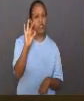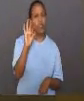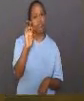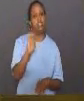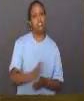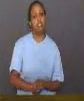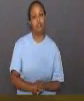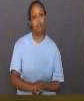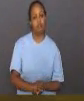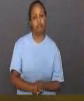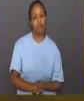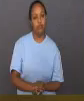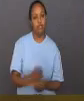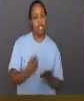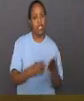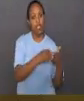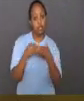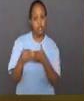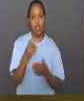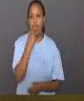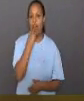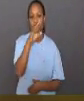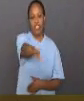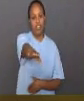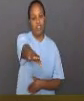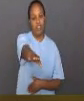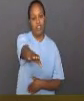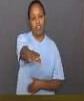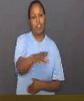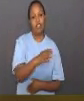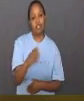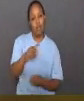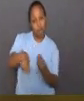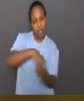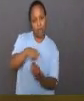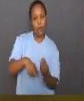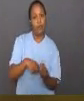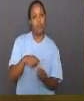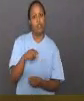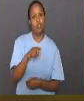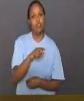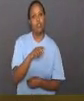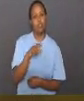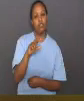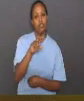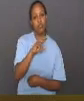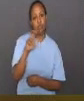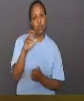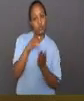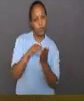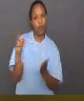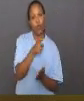1940s. Led by Adolf Hitler and around 30,000 Nazi